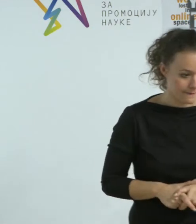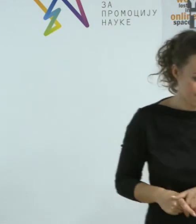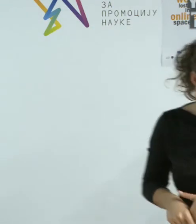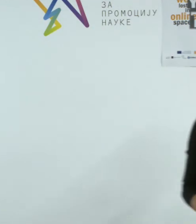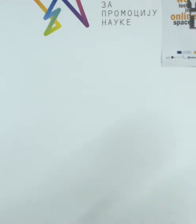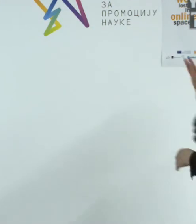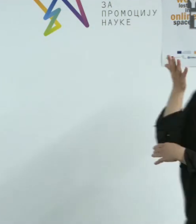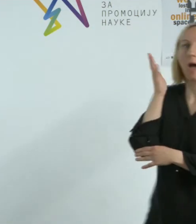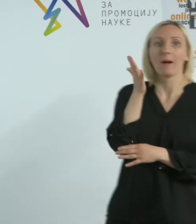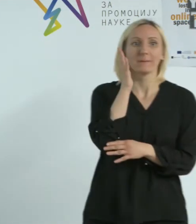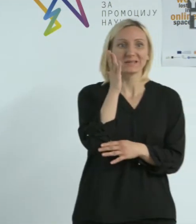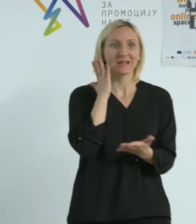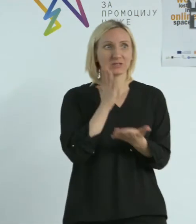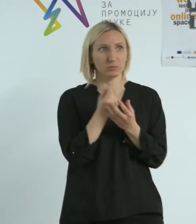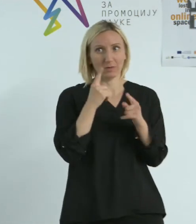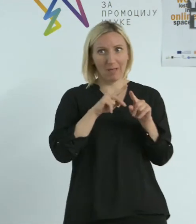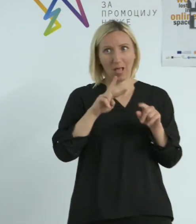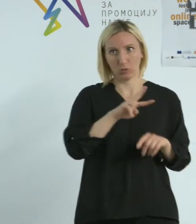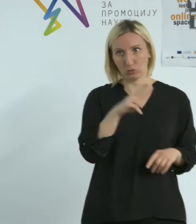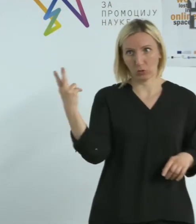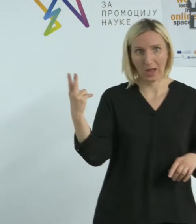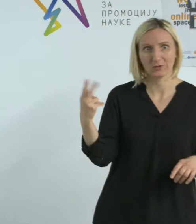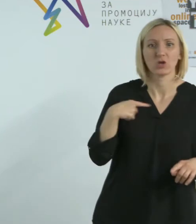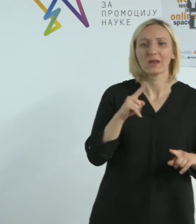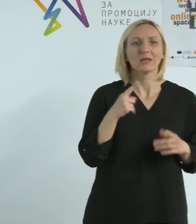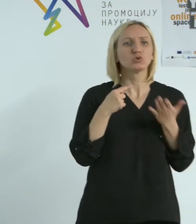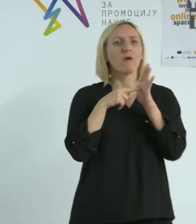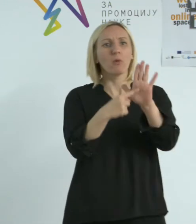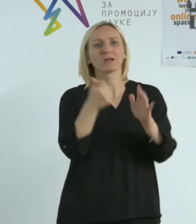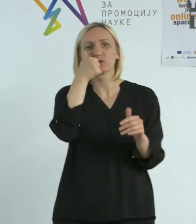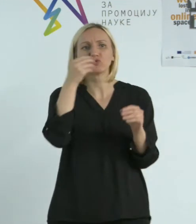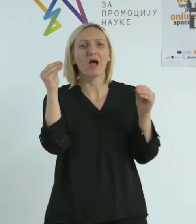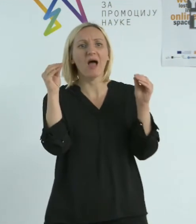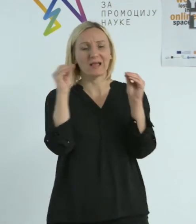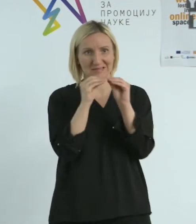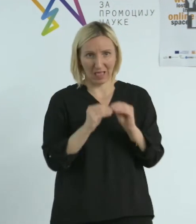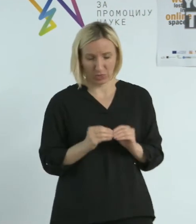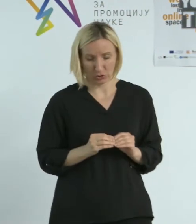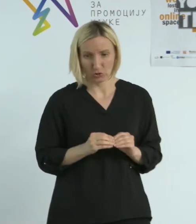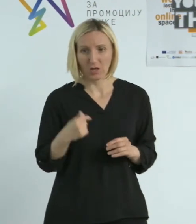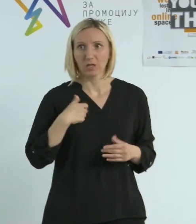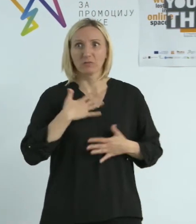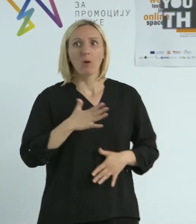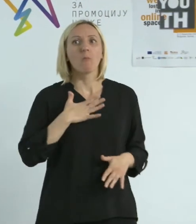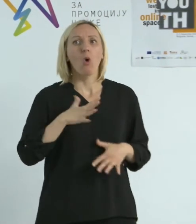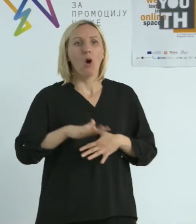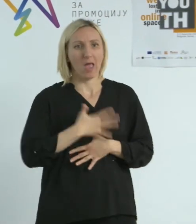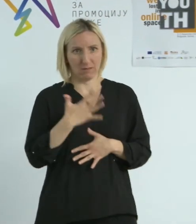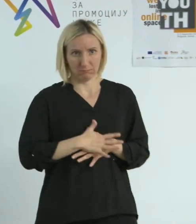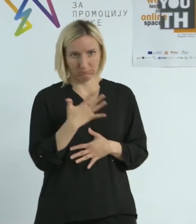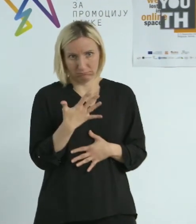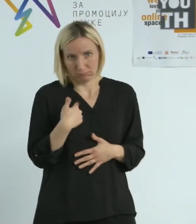than these two previous ones. I'm not going to show you the content. I would like to share with you my impressions that I